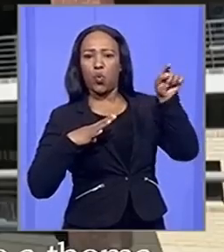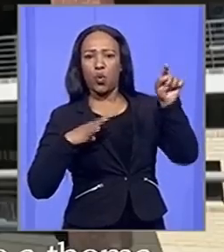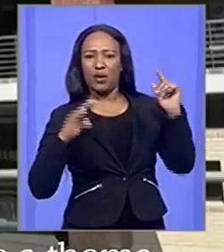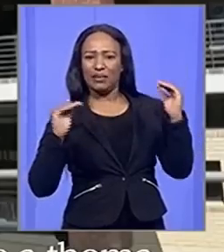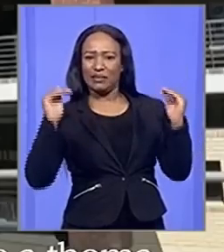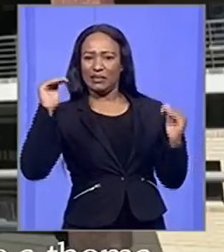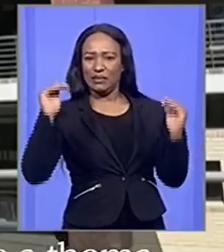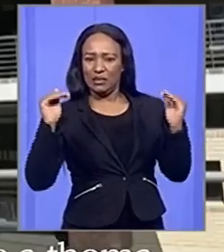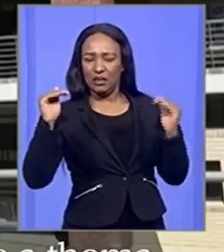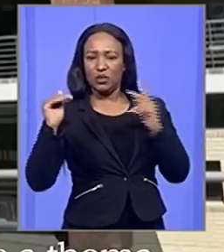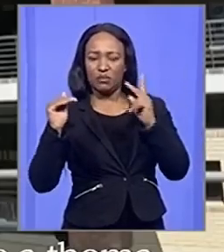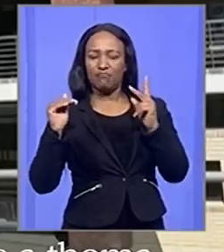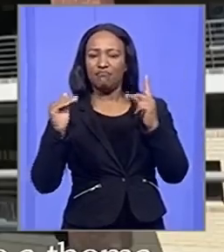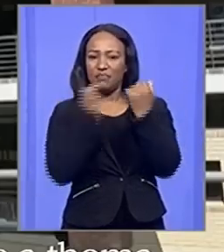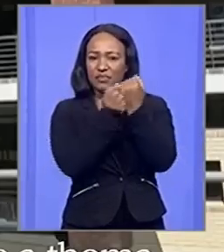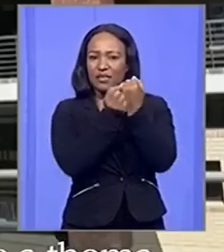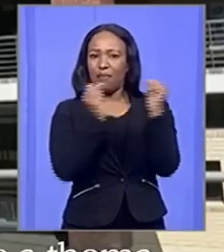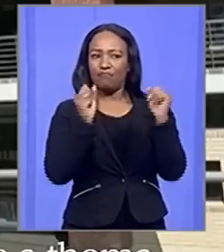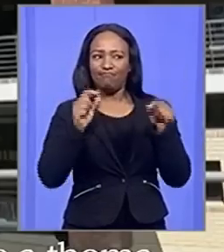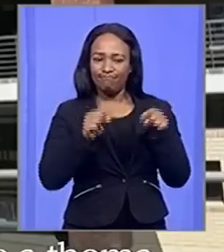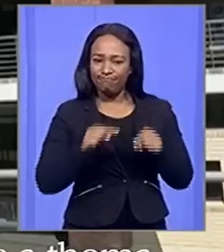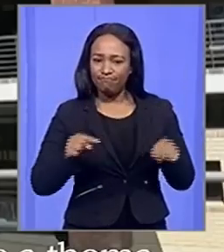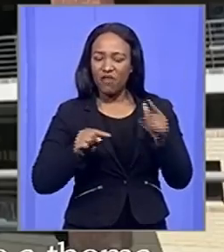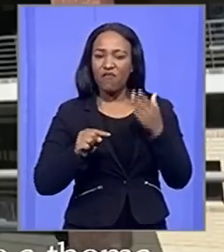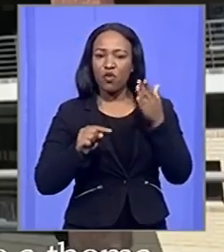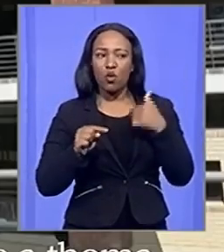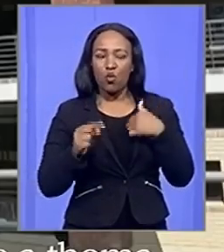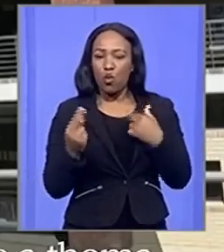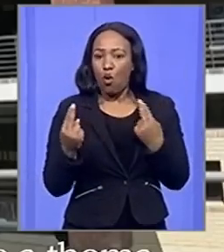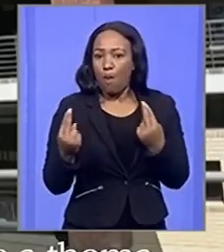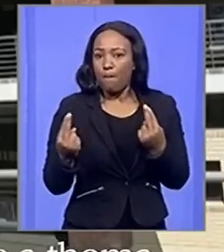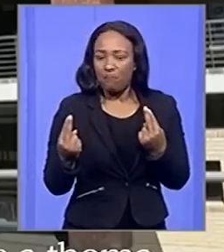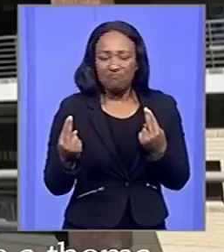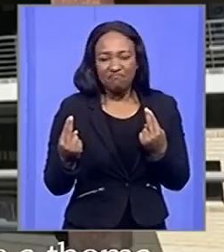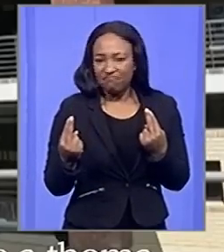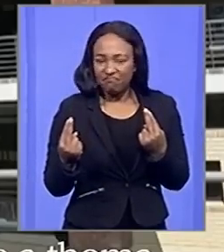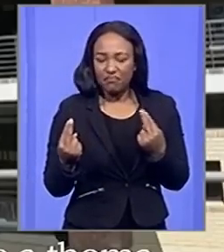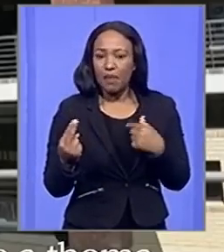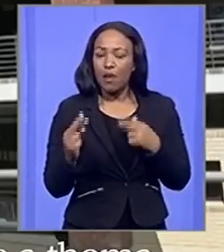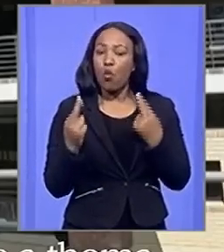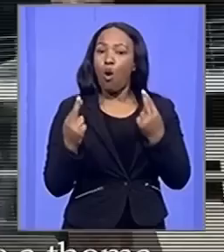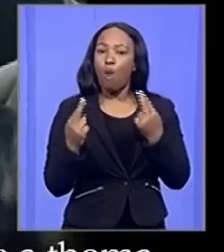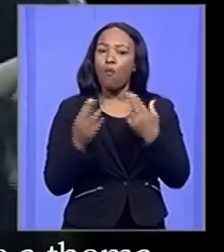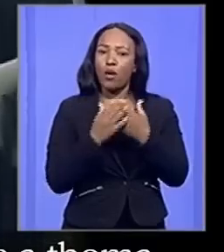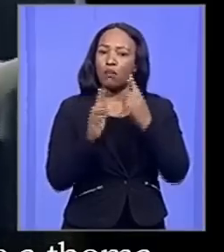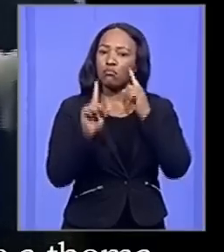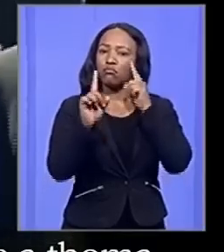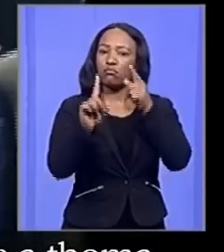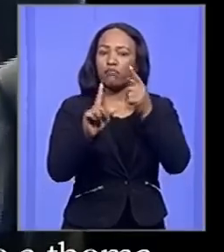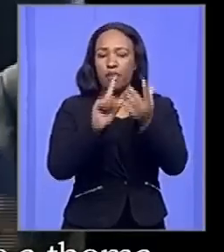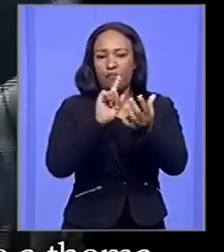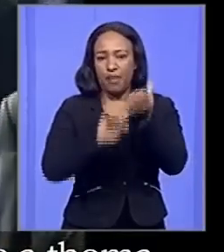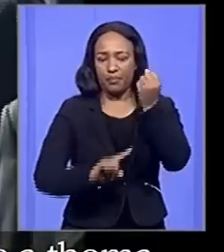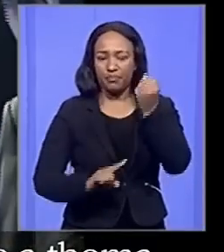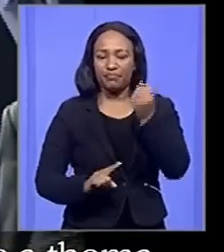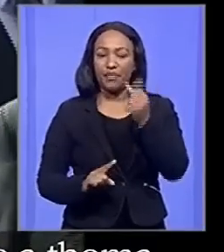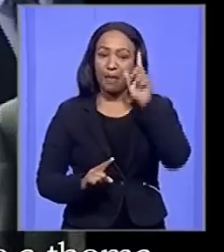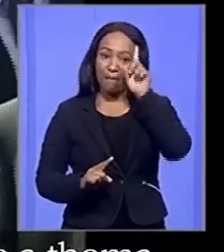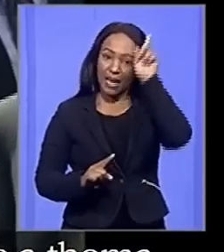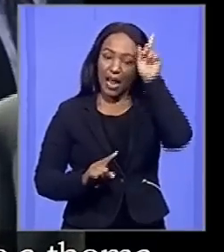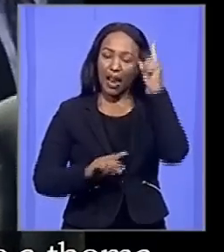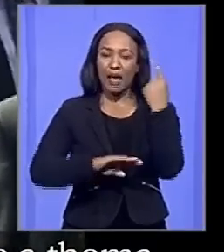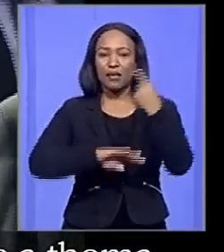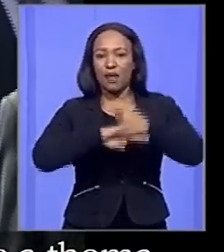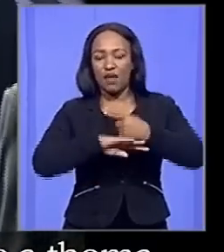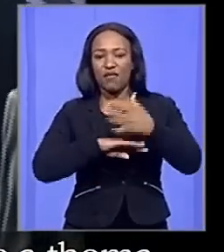that democracy is not being the picture that we're hoping for, but definitely we hope that we'll get there in time. Mandela Day ine ya tshwaiwa